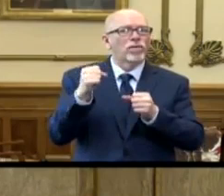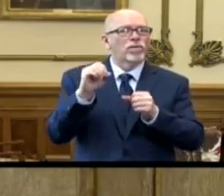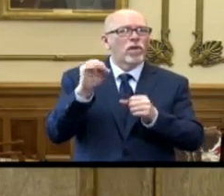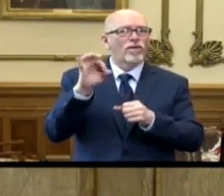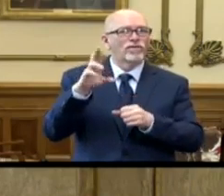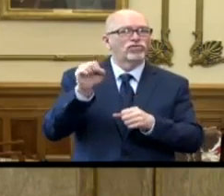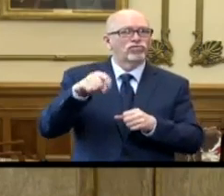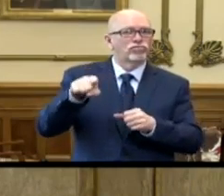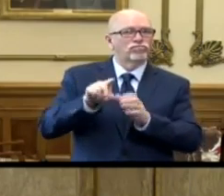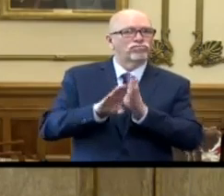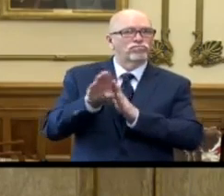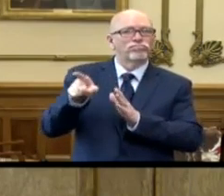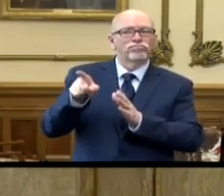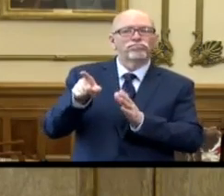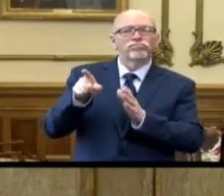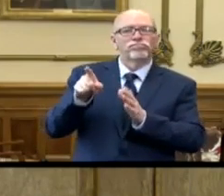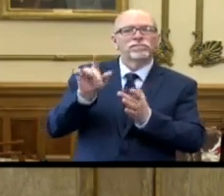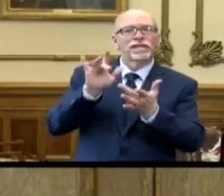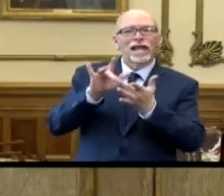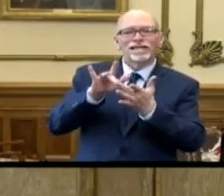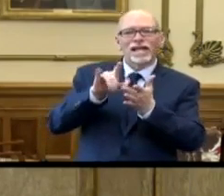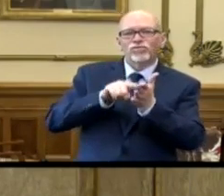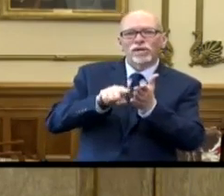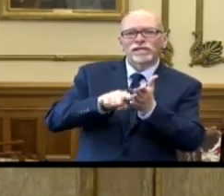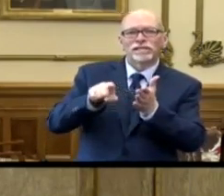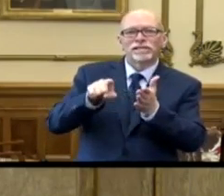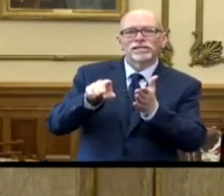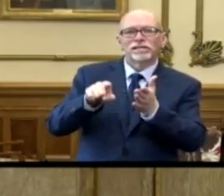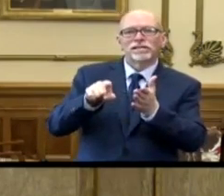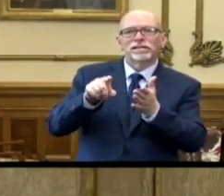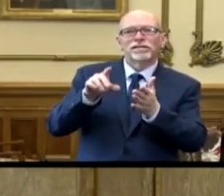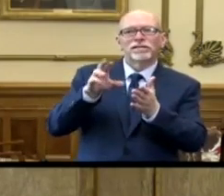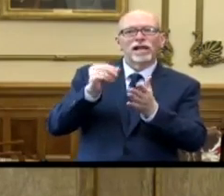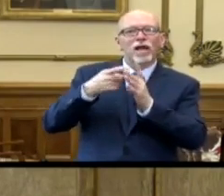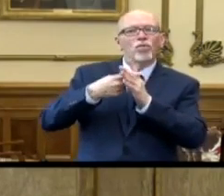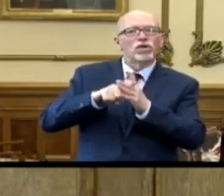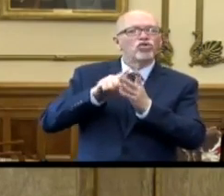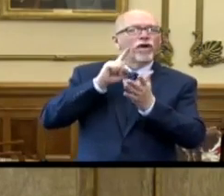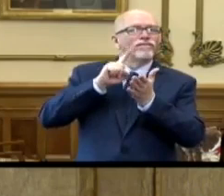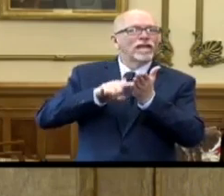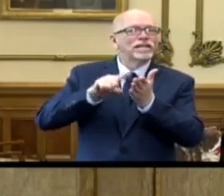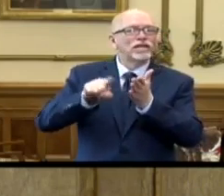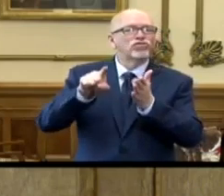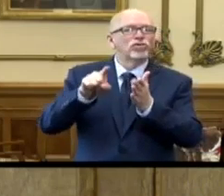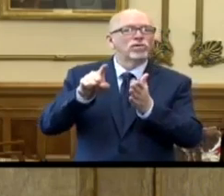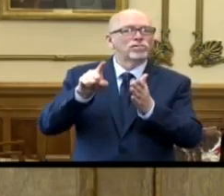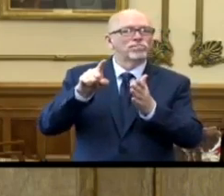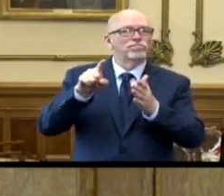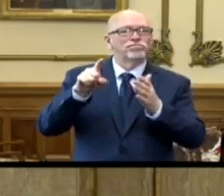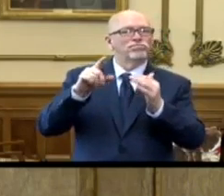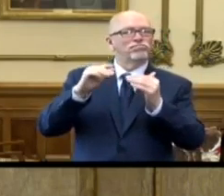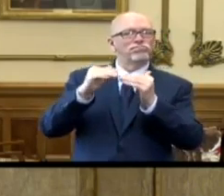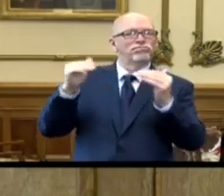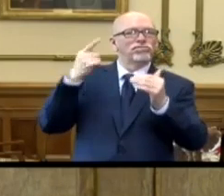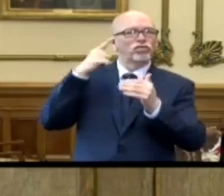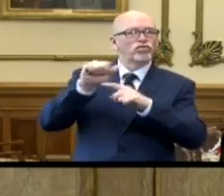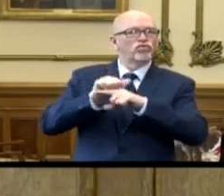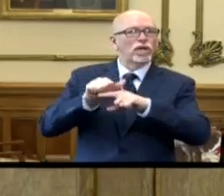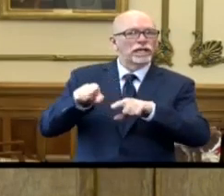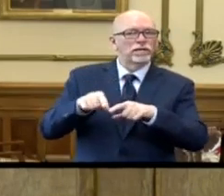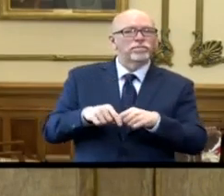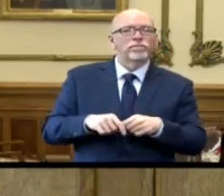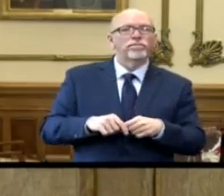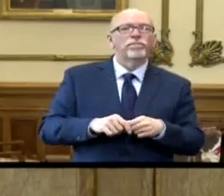actually came up with a contact tracing and an original investigation platform for us to help train.